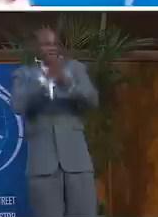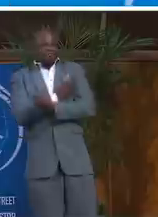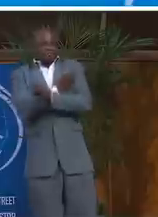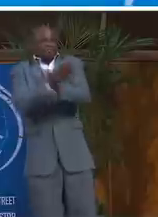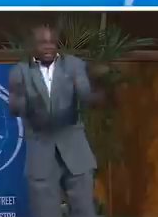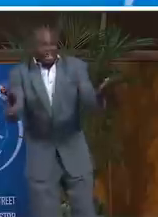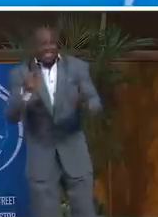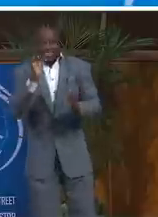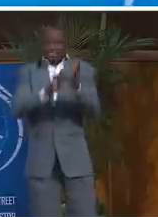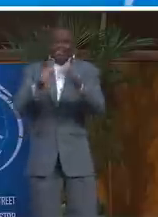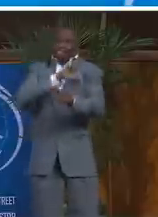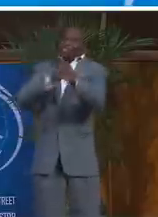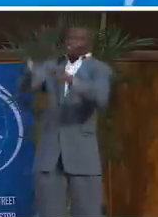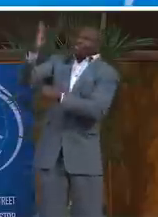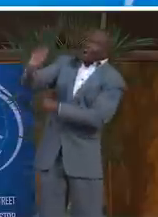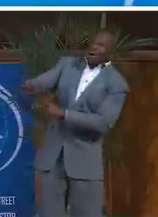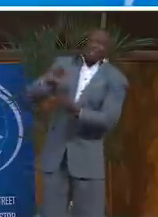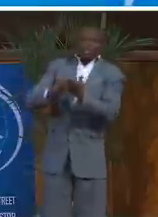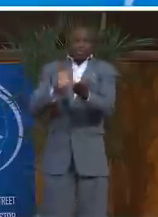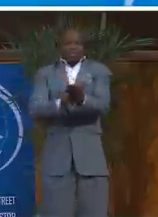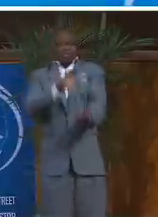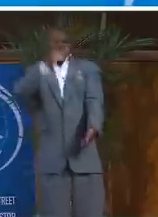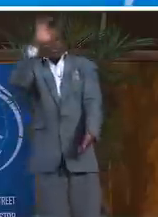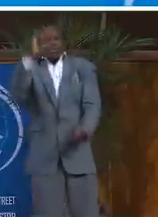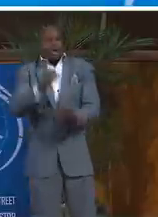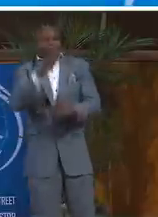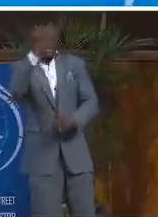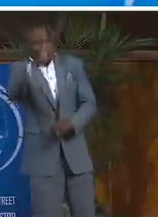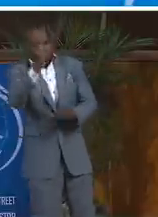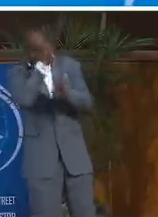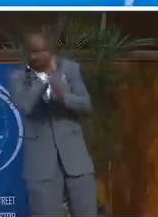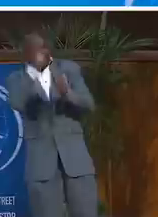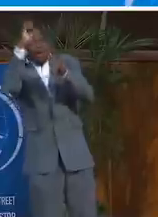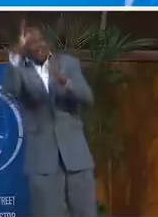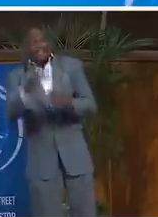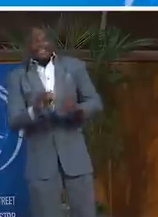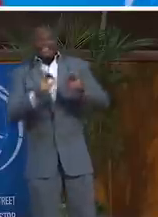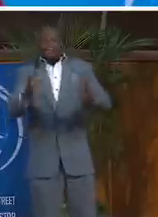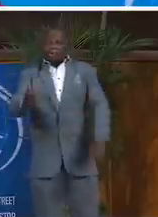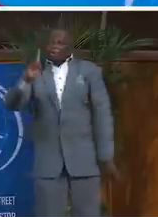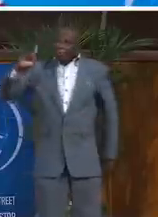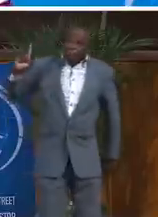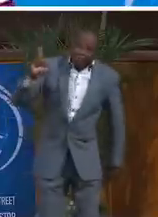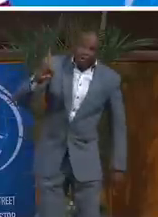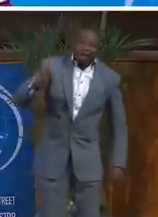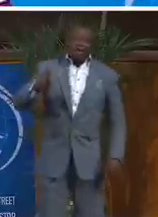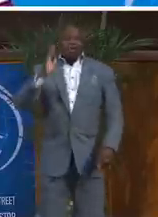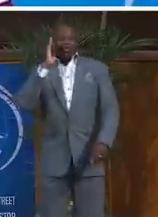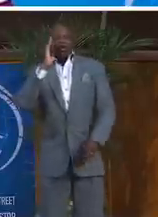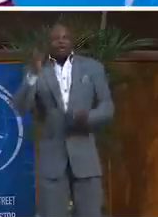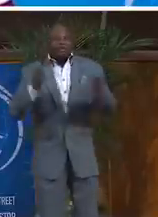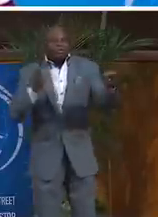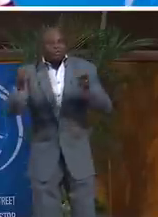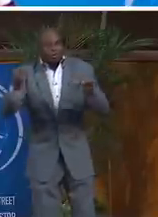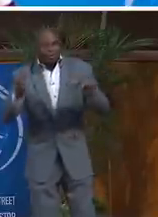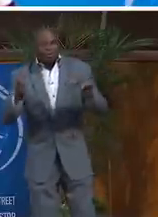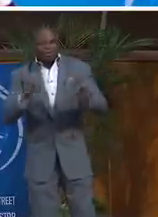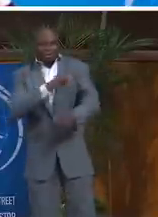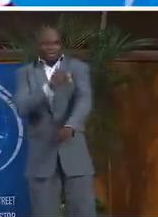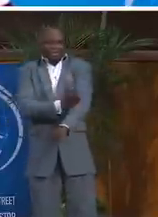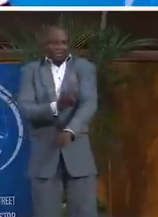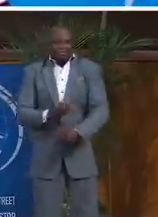confess that he is God to the glory of God the Father. There is but one who wields authority.